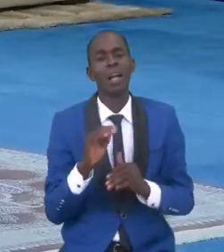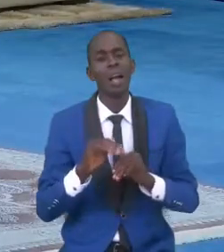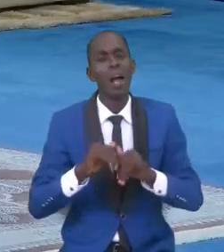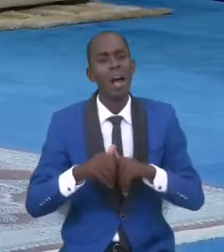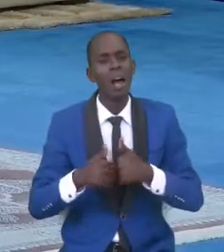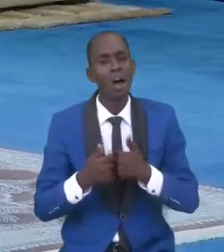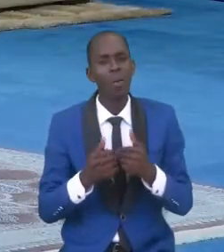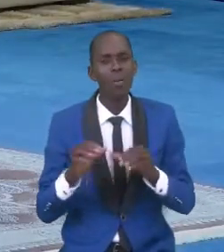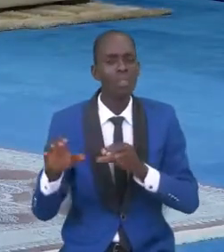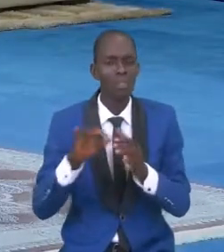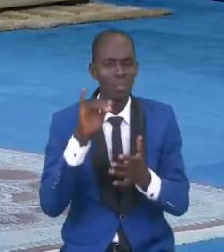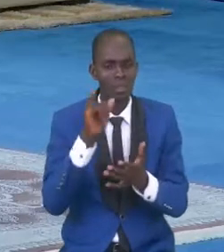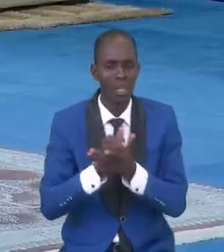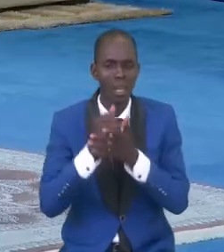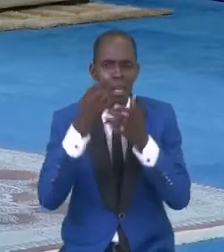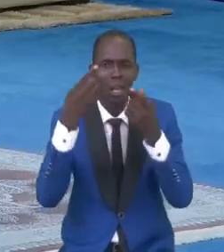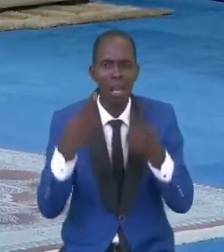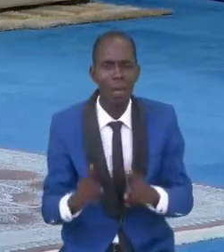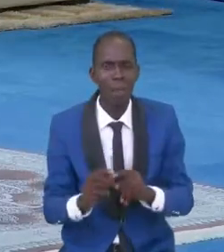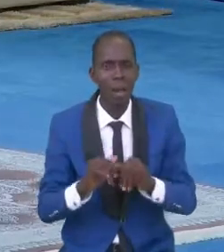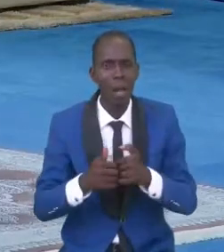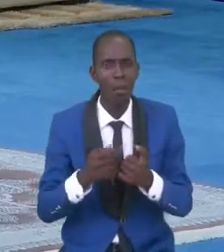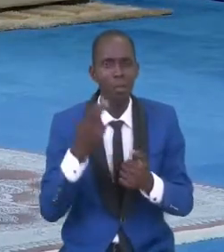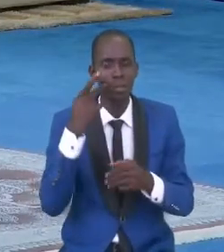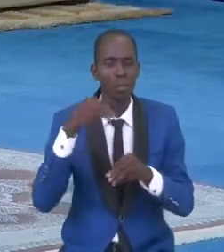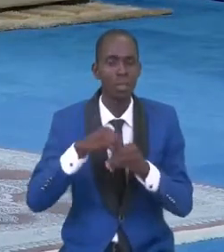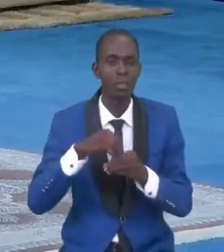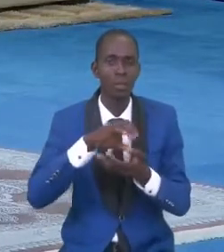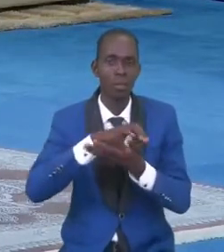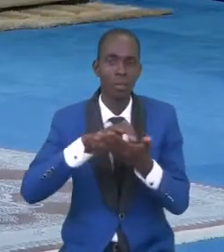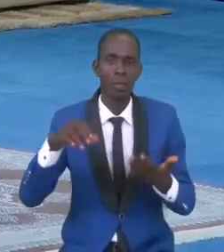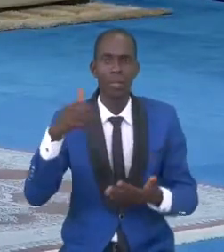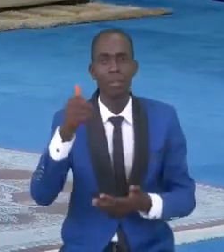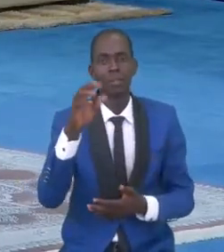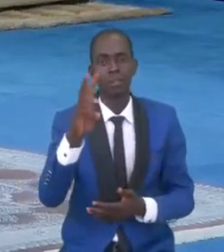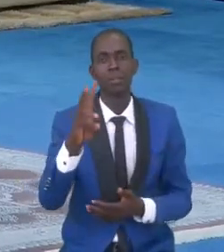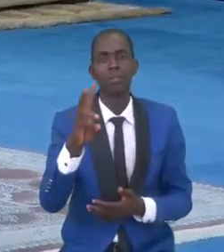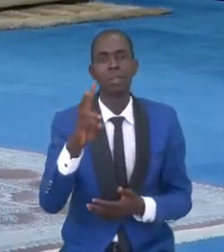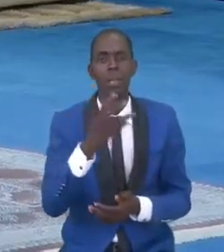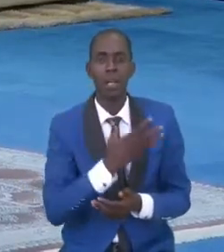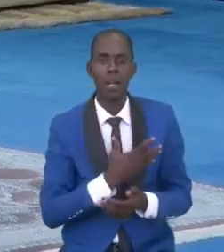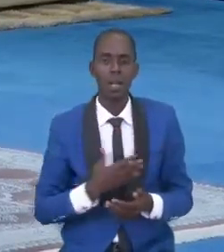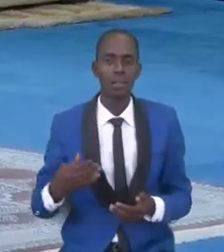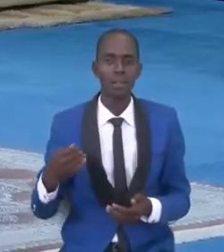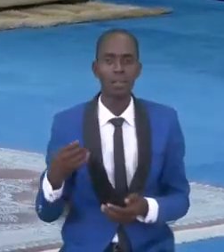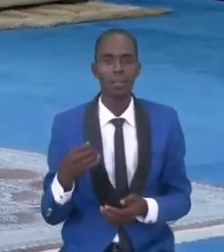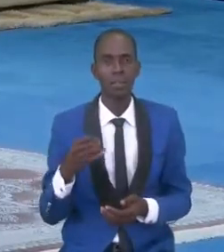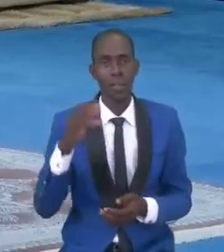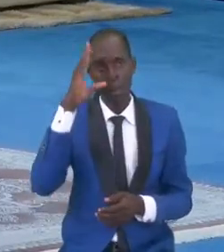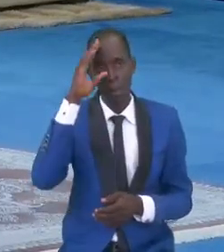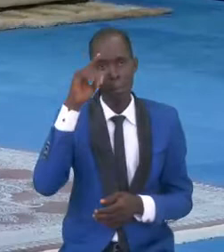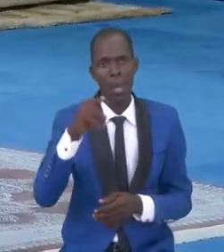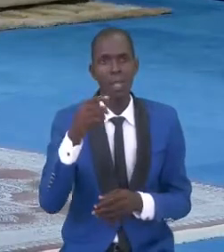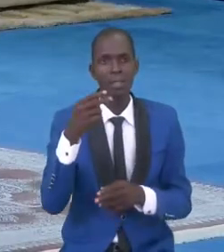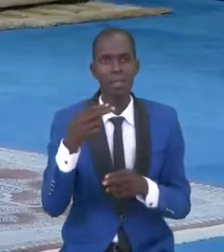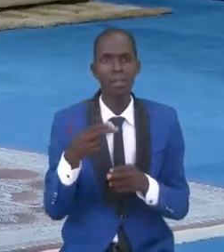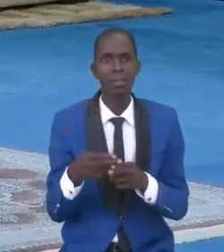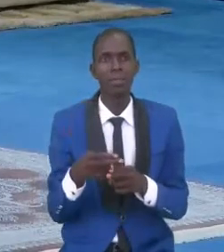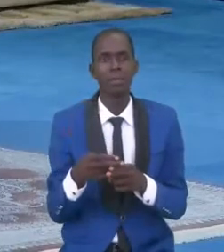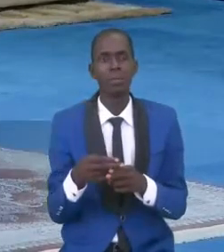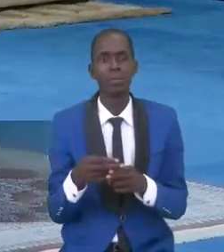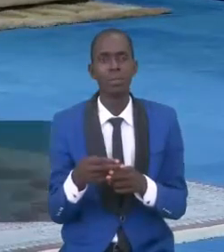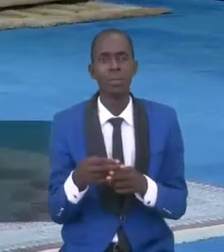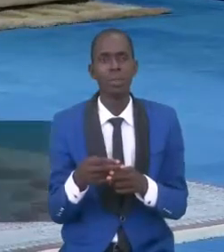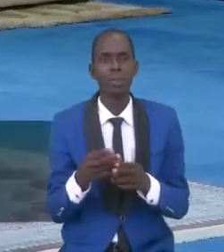that happen? Look at verse 16. In verse 16, and his name,